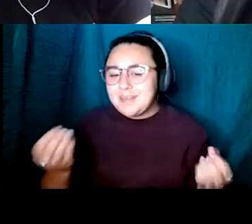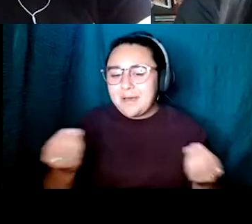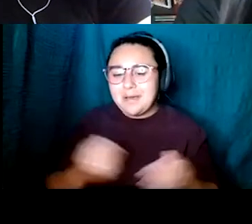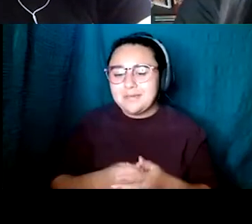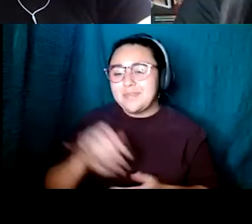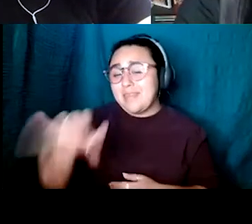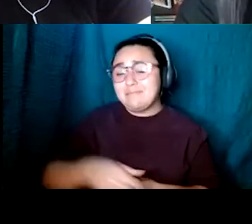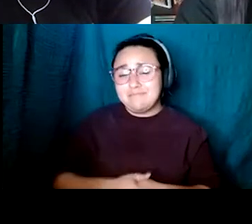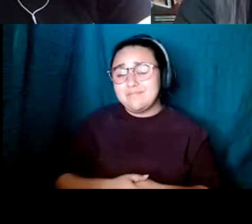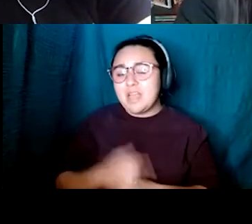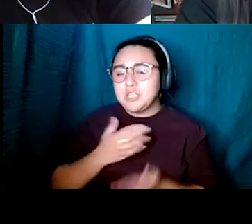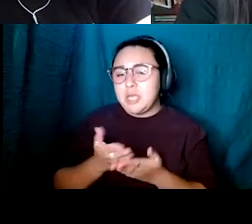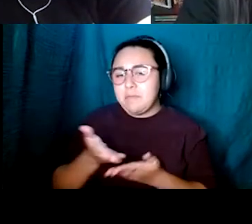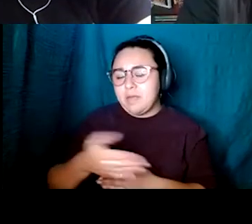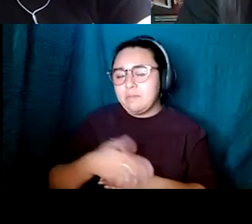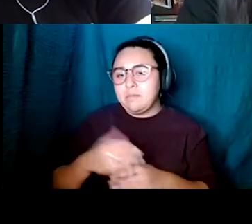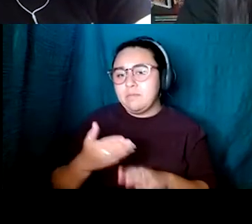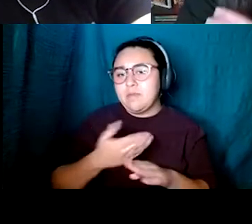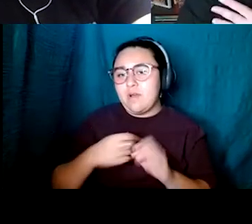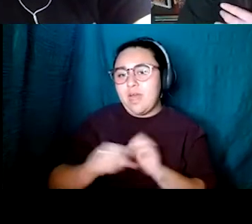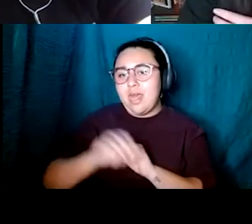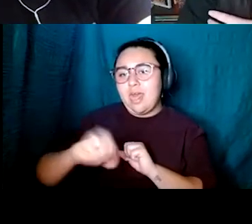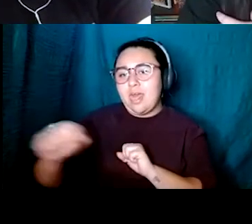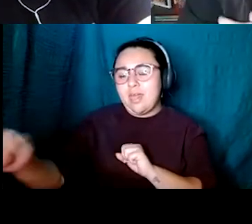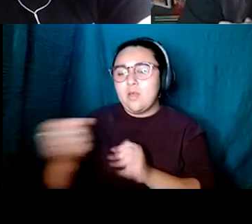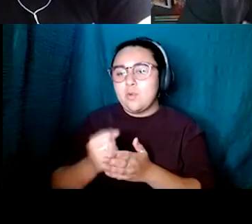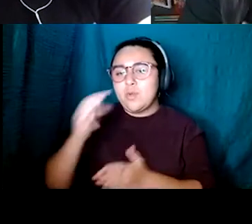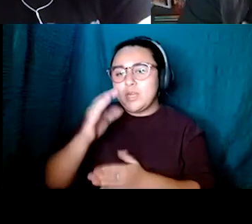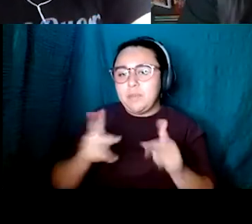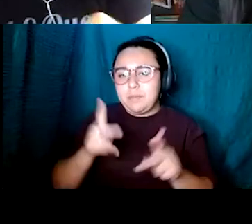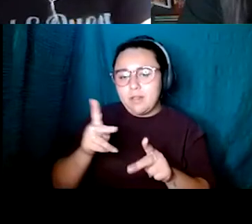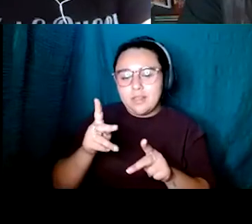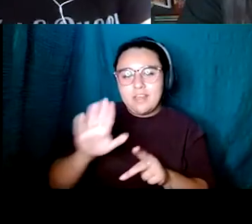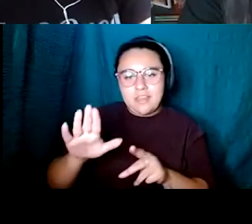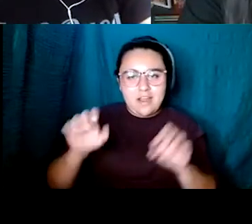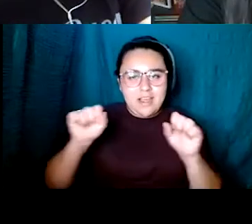Yeah, I'll stop right there before I go on a rant about rich people and their exercise routines.